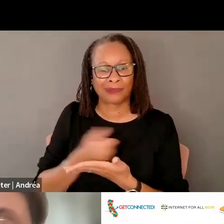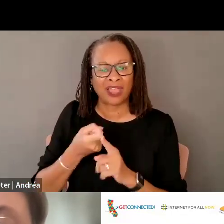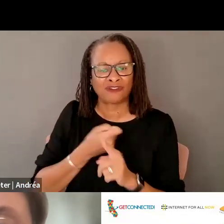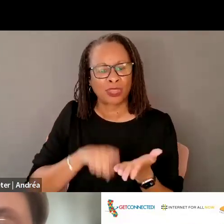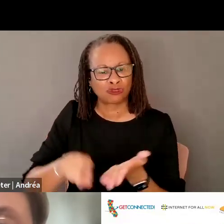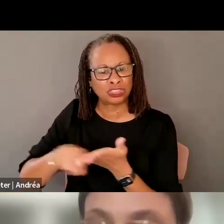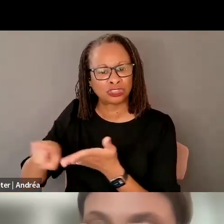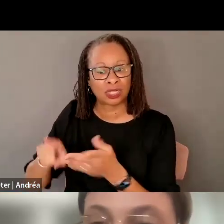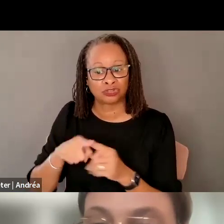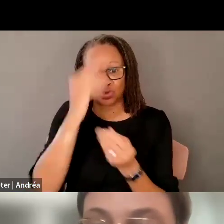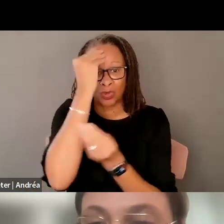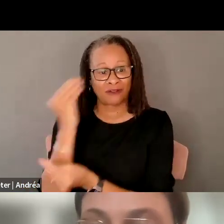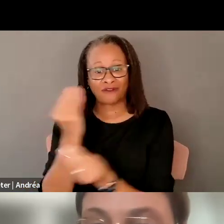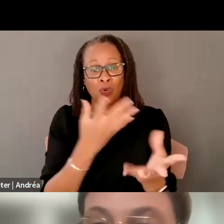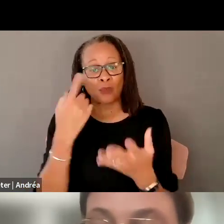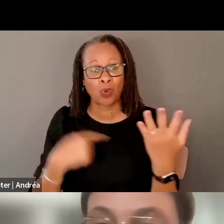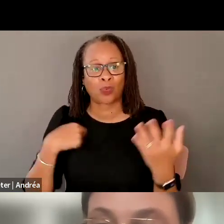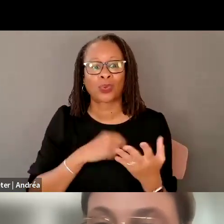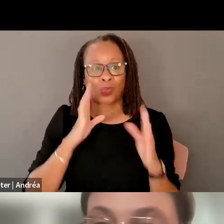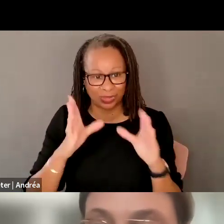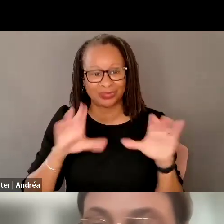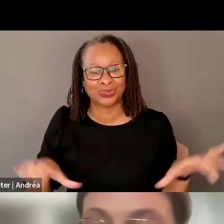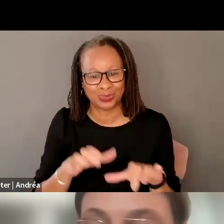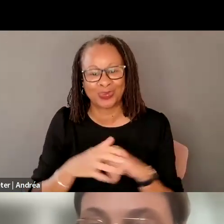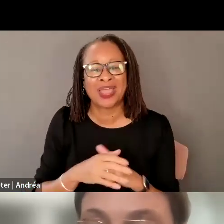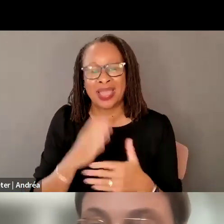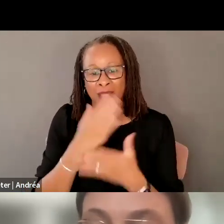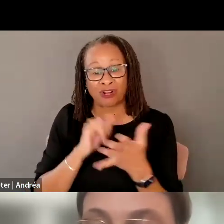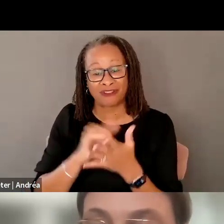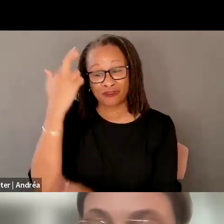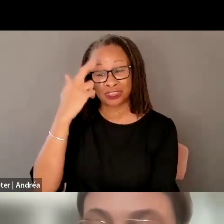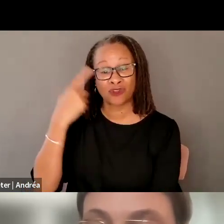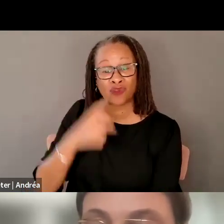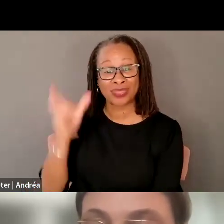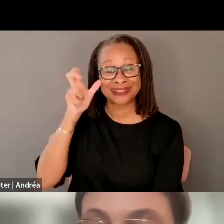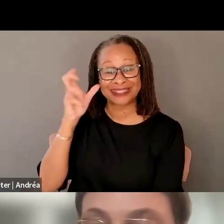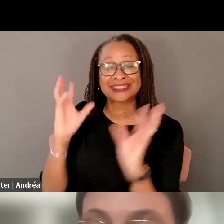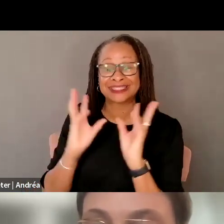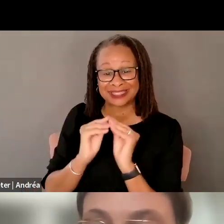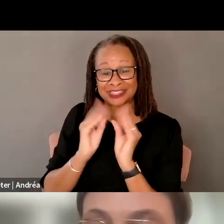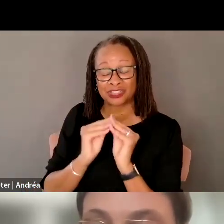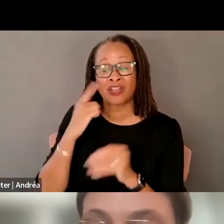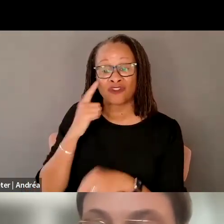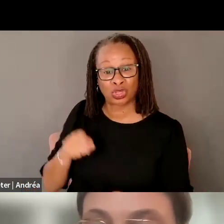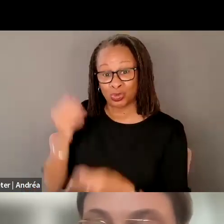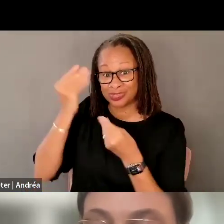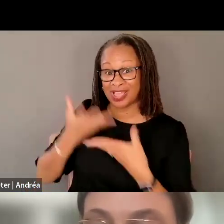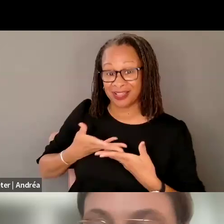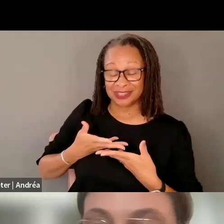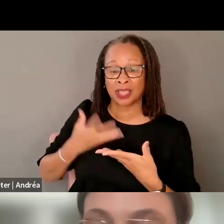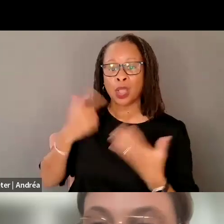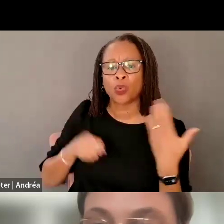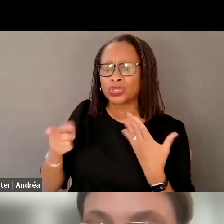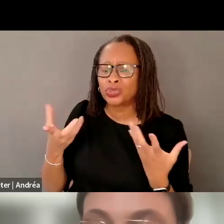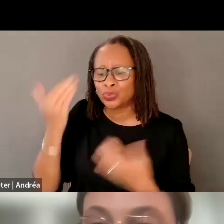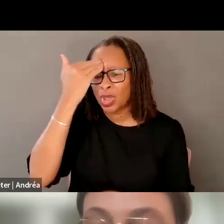research to inform what we're doing. And then part of the reason for the listening session, Vera, is for you to tell us, what do